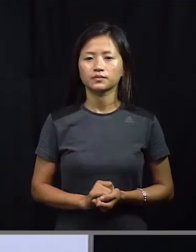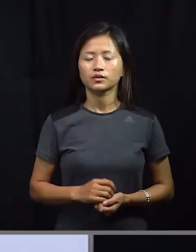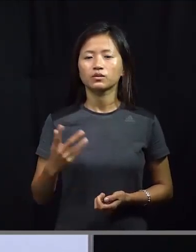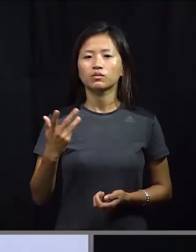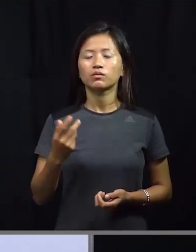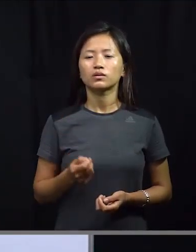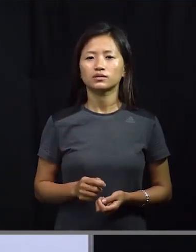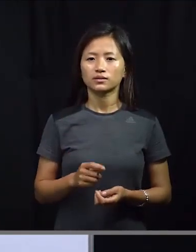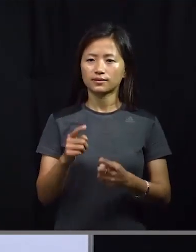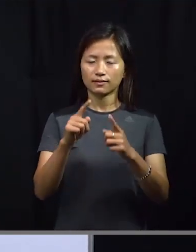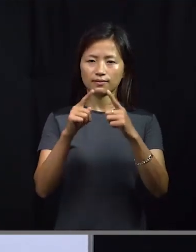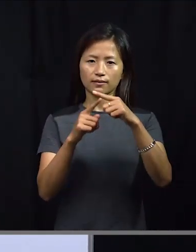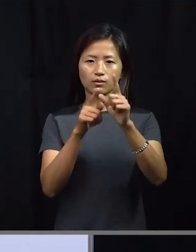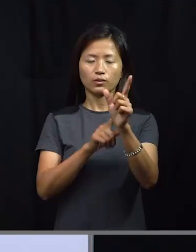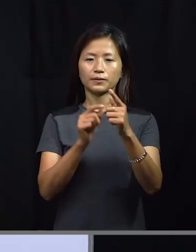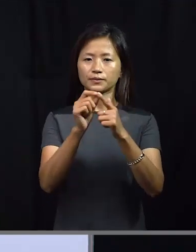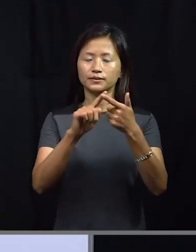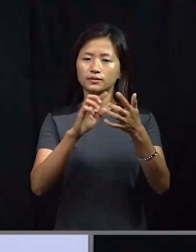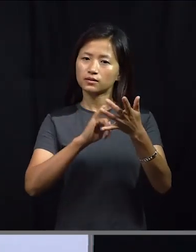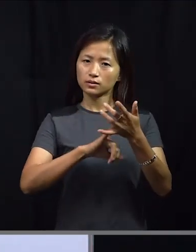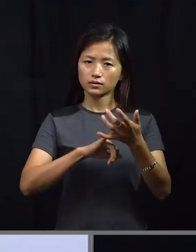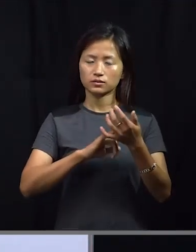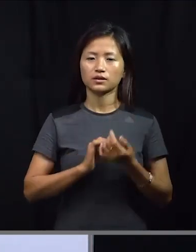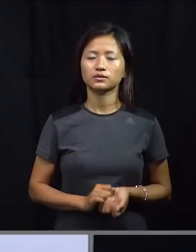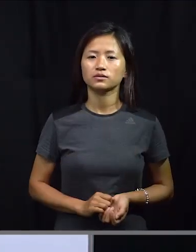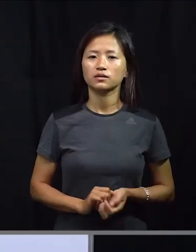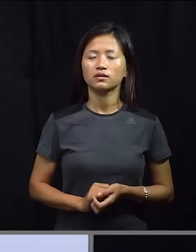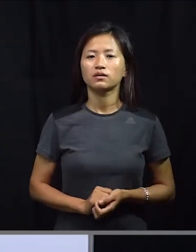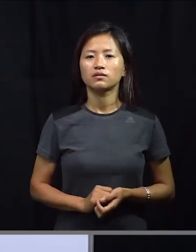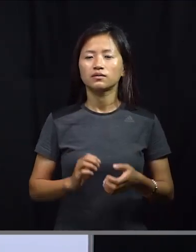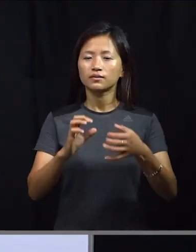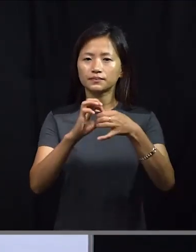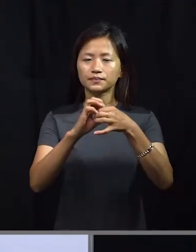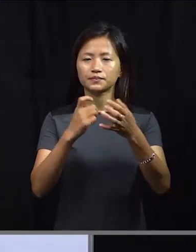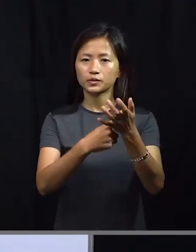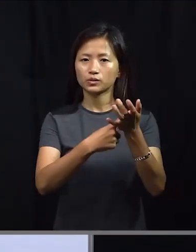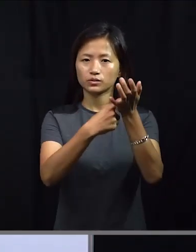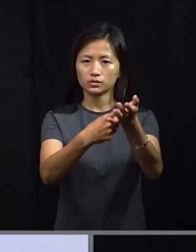are the types of rules do we have here? The first is rules of